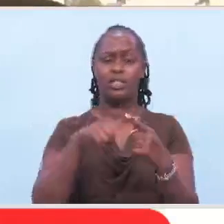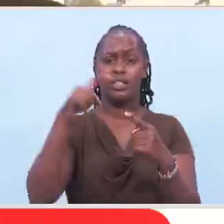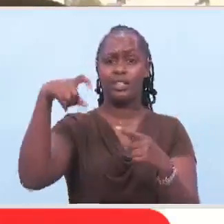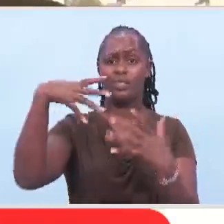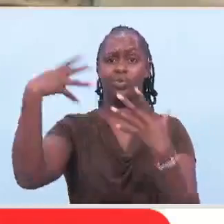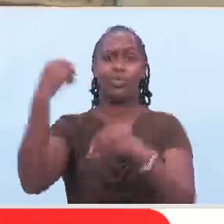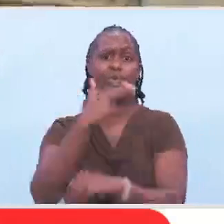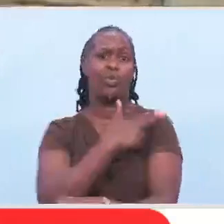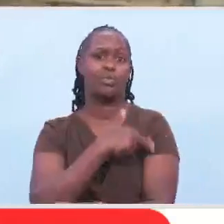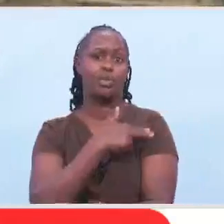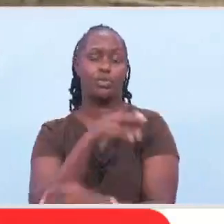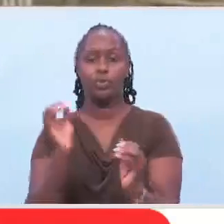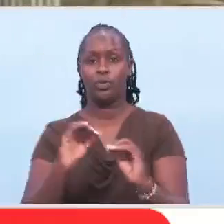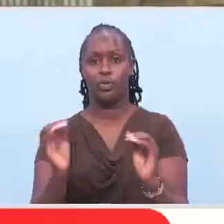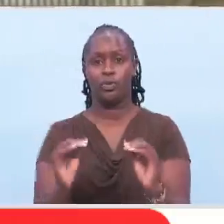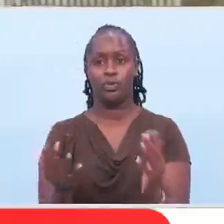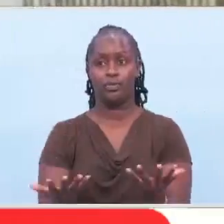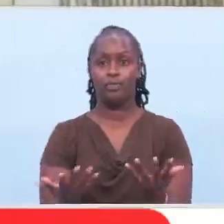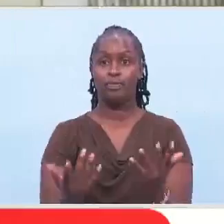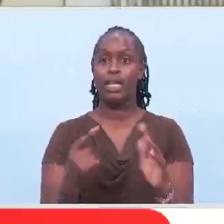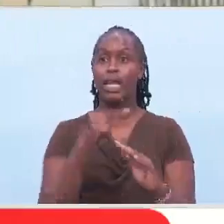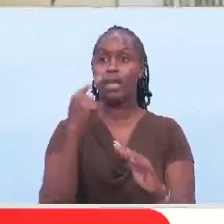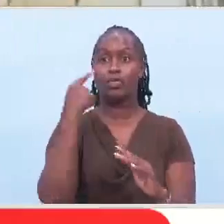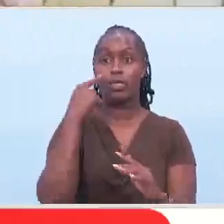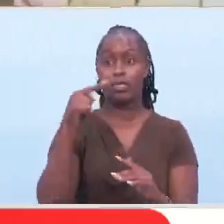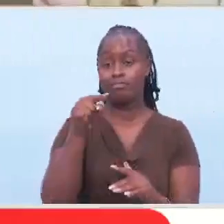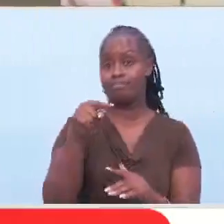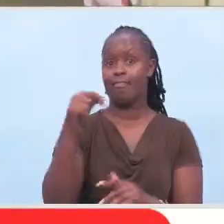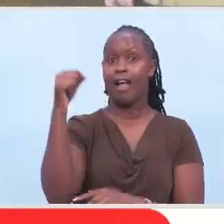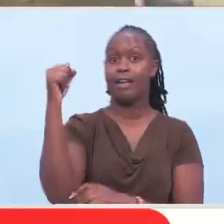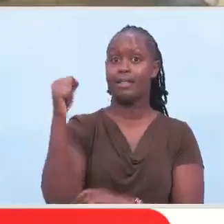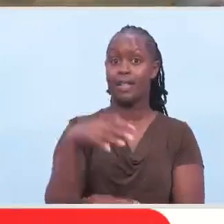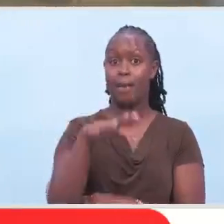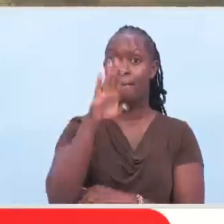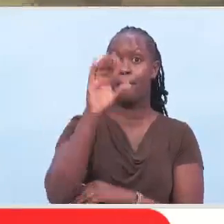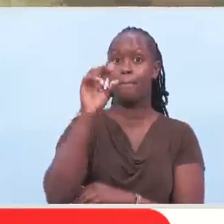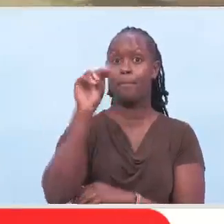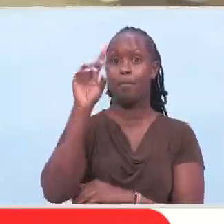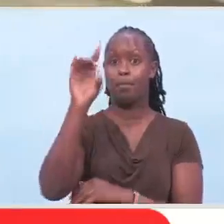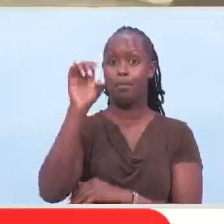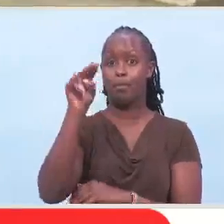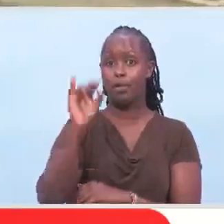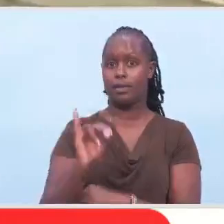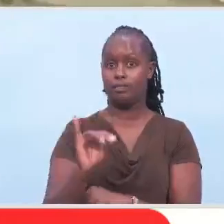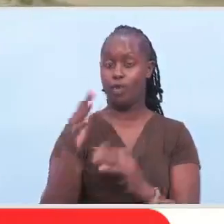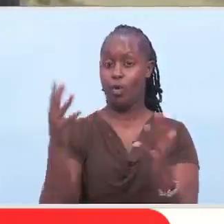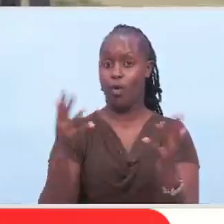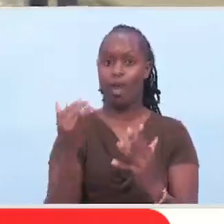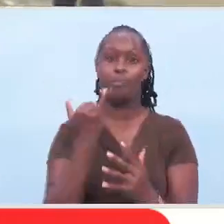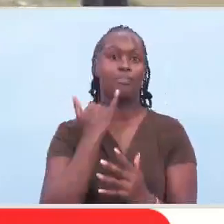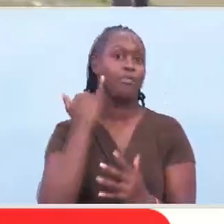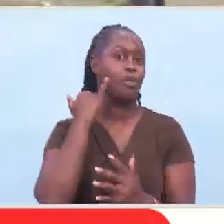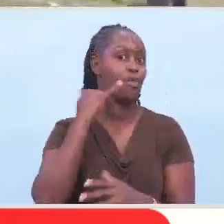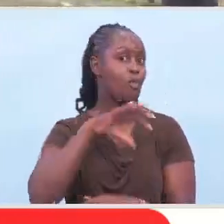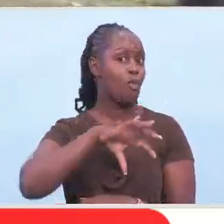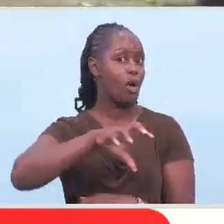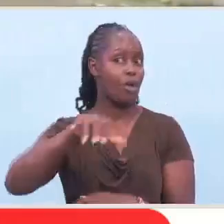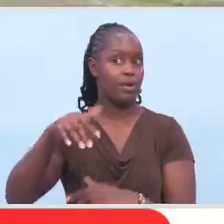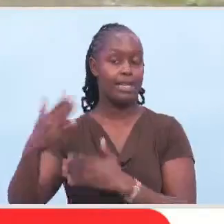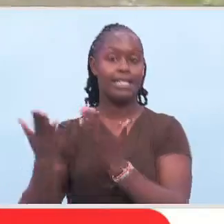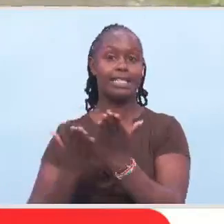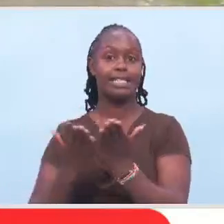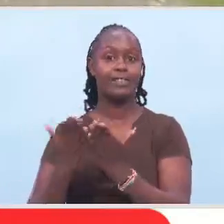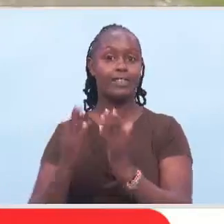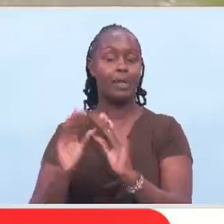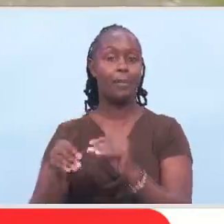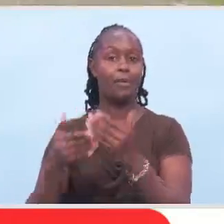tunaweza enda mbali sana. This is Bondeni, one of the three slums in Nakuru County, where services provided